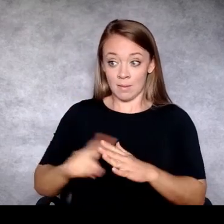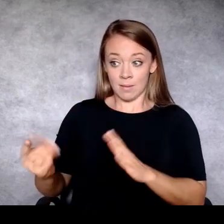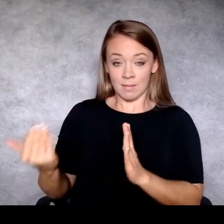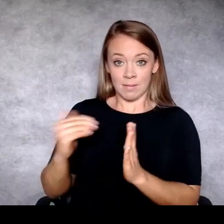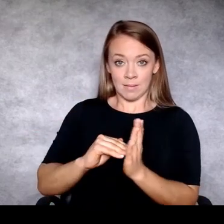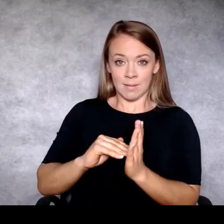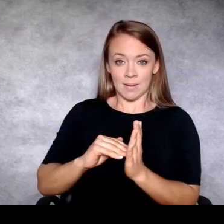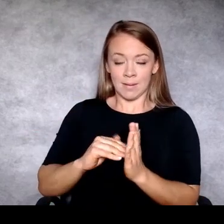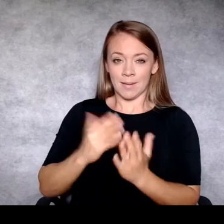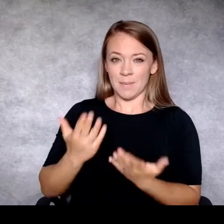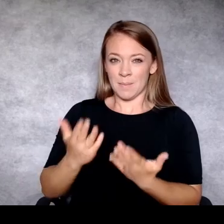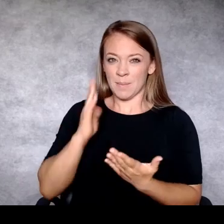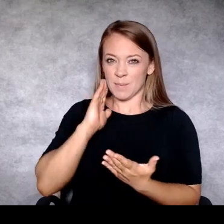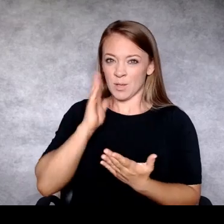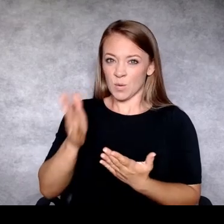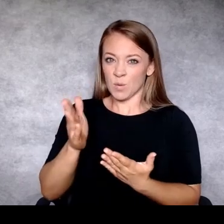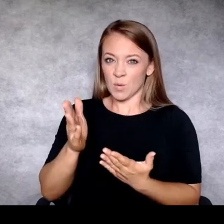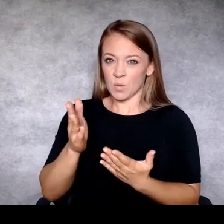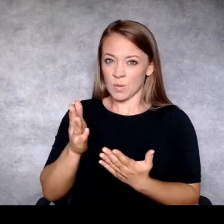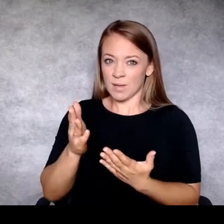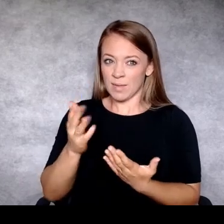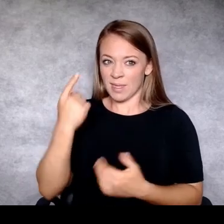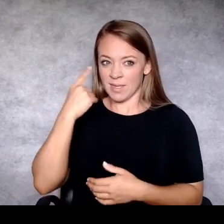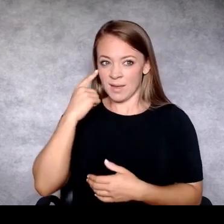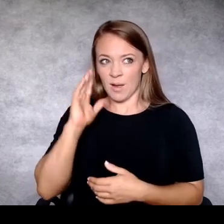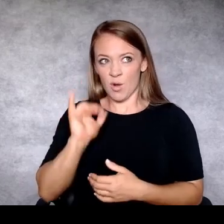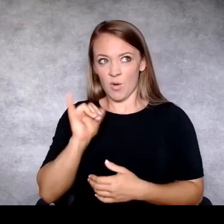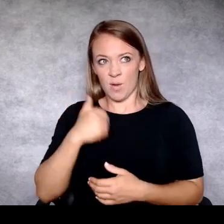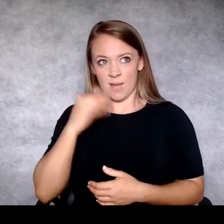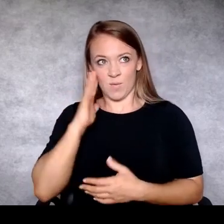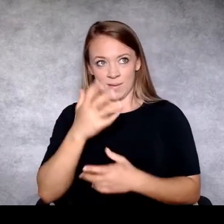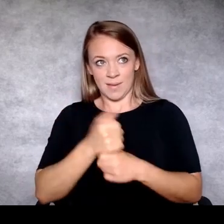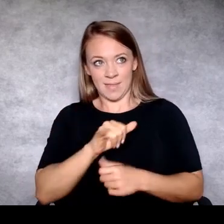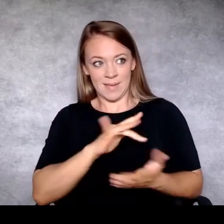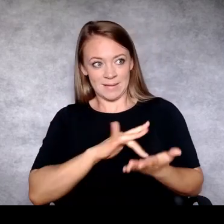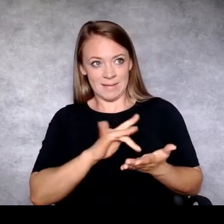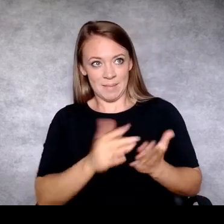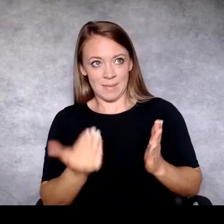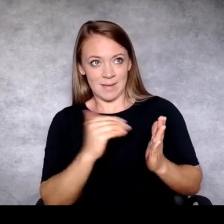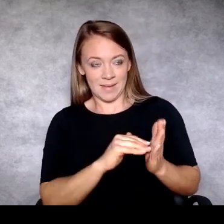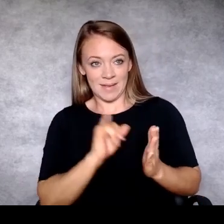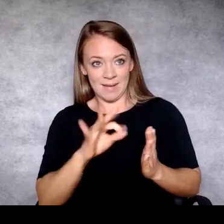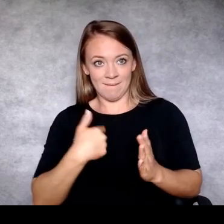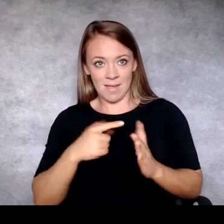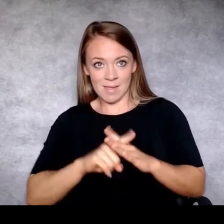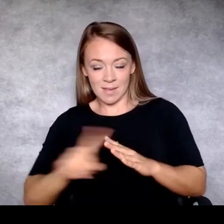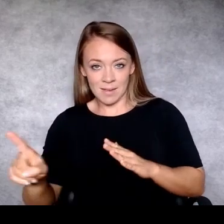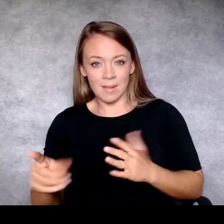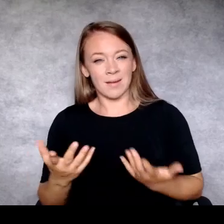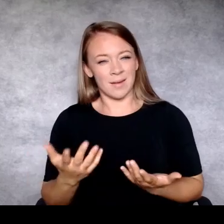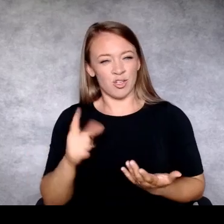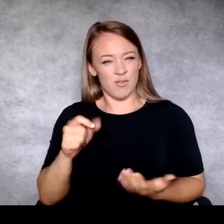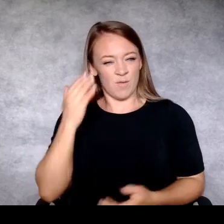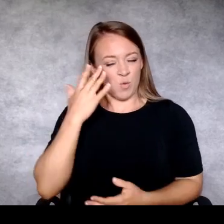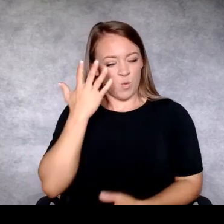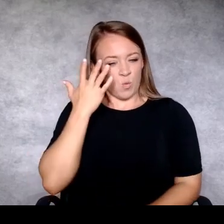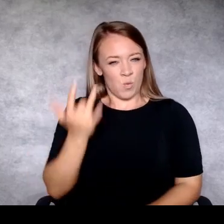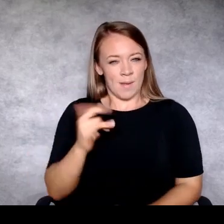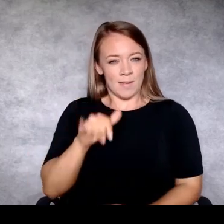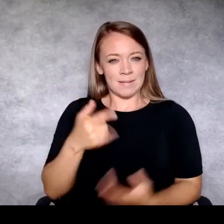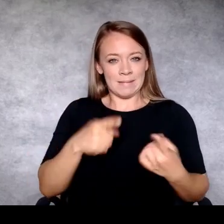the classroom to gain access to it. Because of this, knowing the why behind a behavior occurring so that you can plan